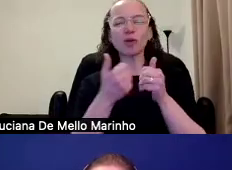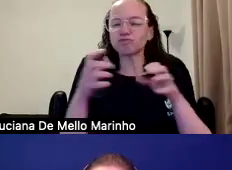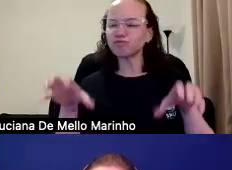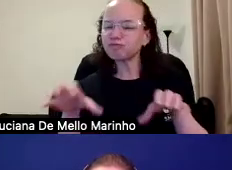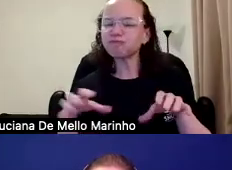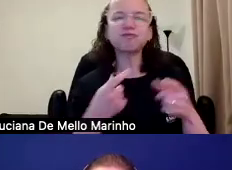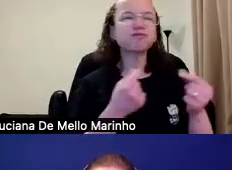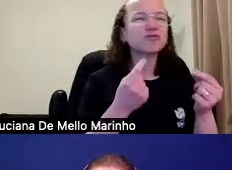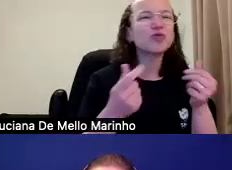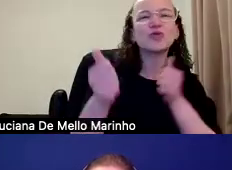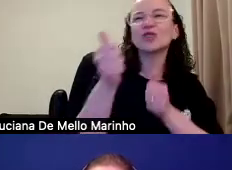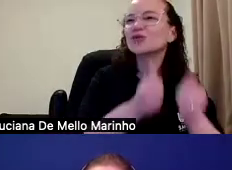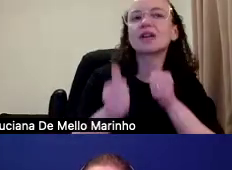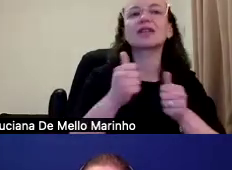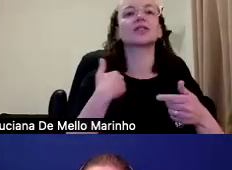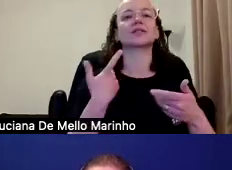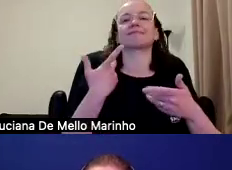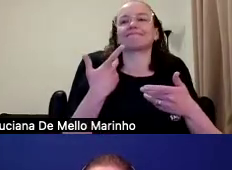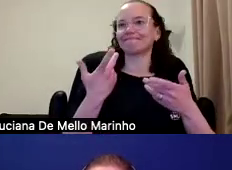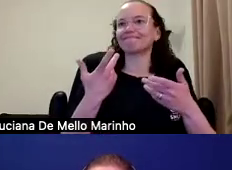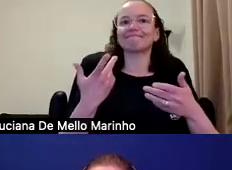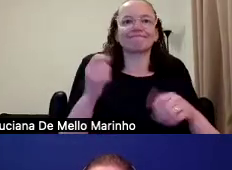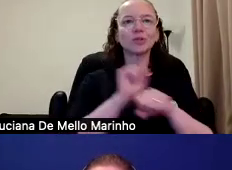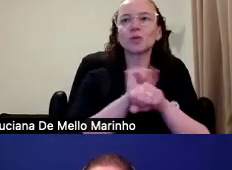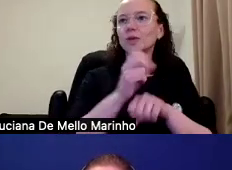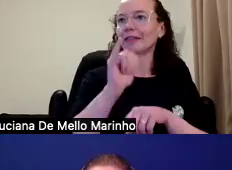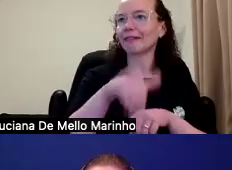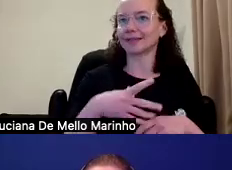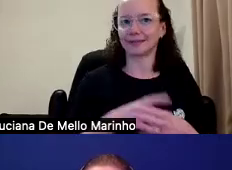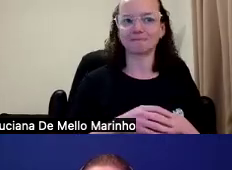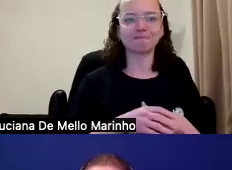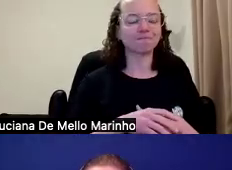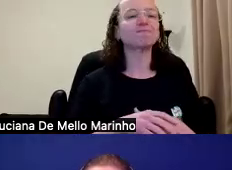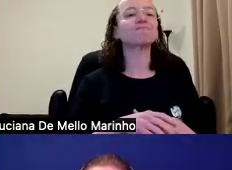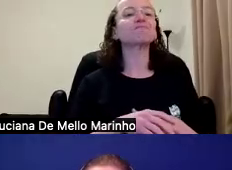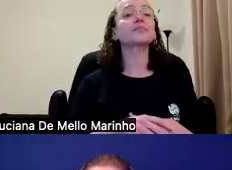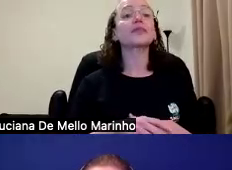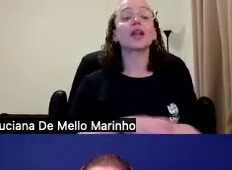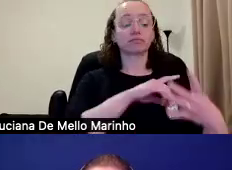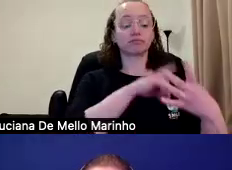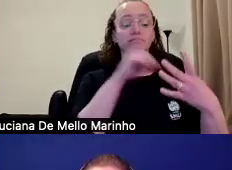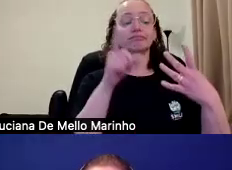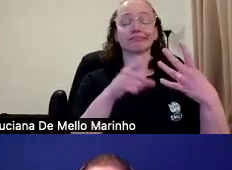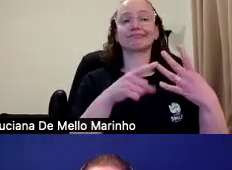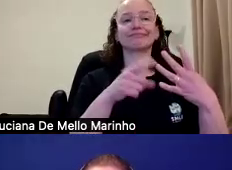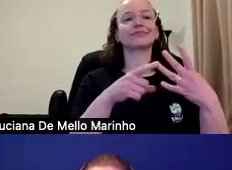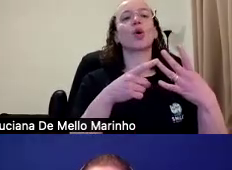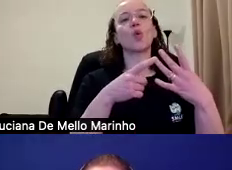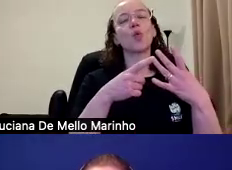interpreting and analyzing interpreting and what to do and the strategies that you can use.